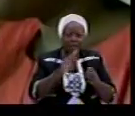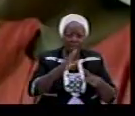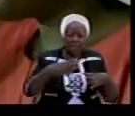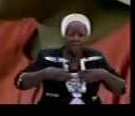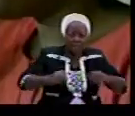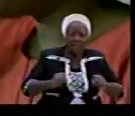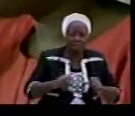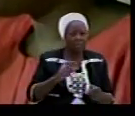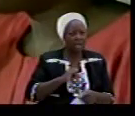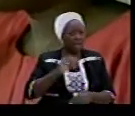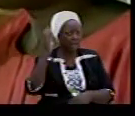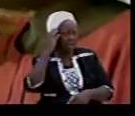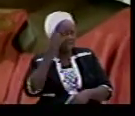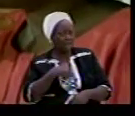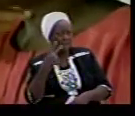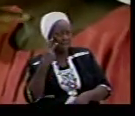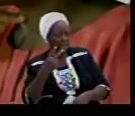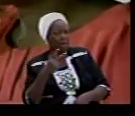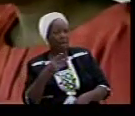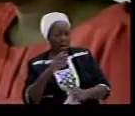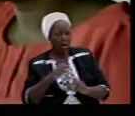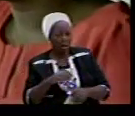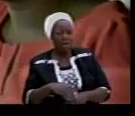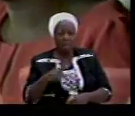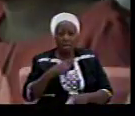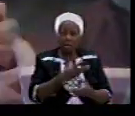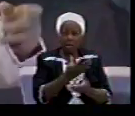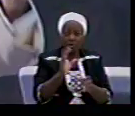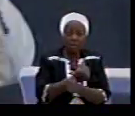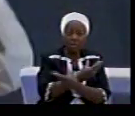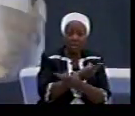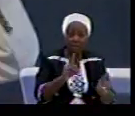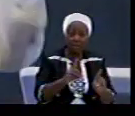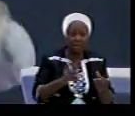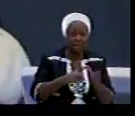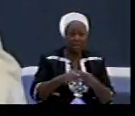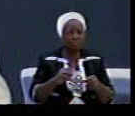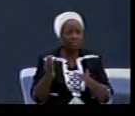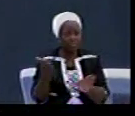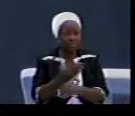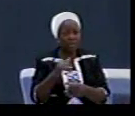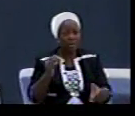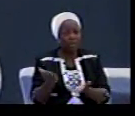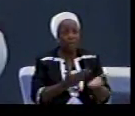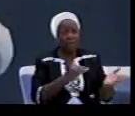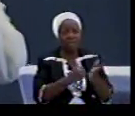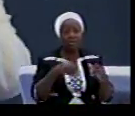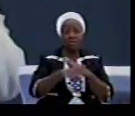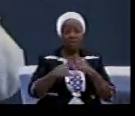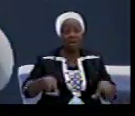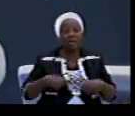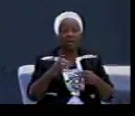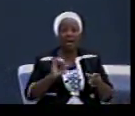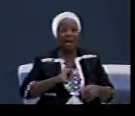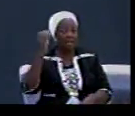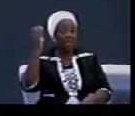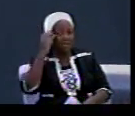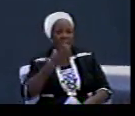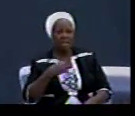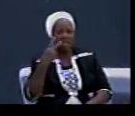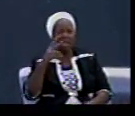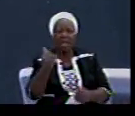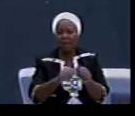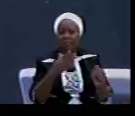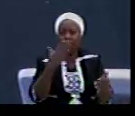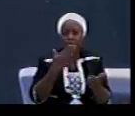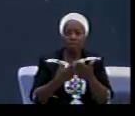see. They got delivered. You transferred that to your life. I hear, I see. Every good thing you have